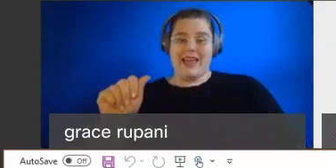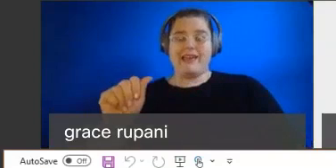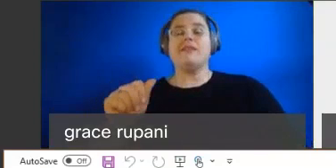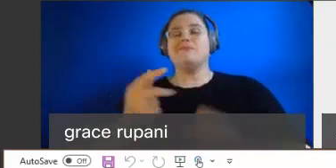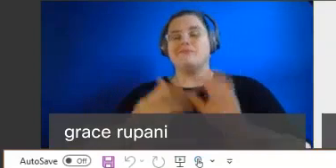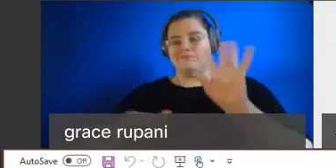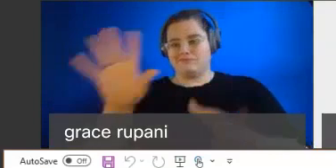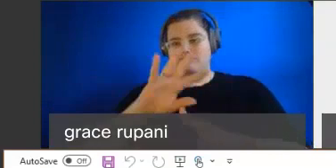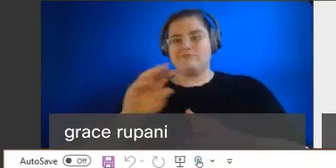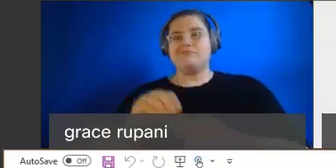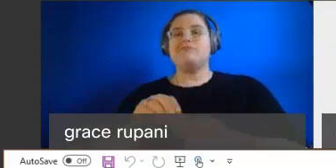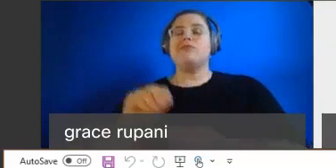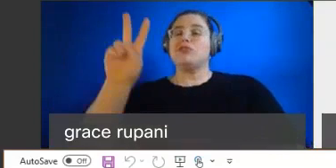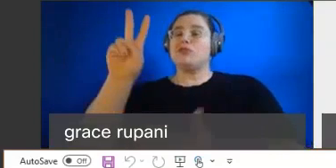about